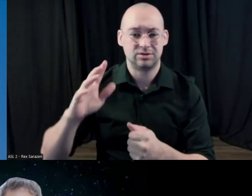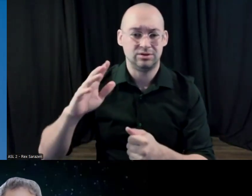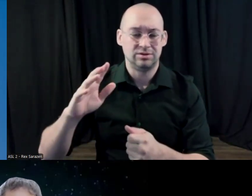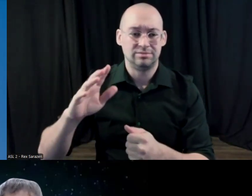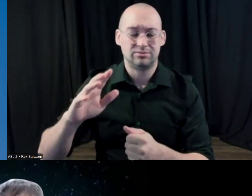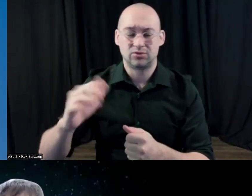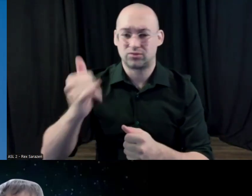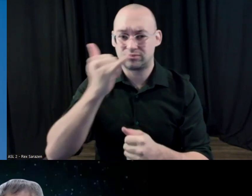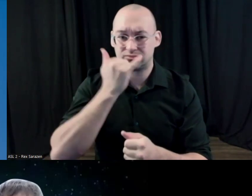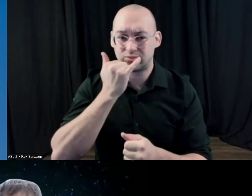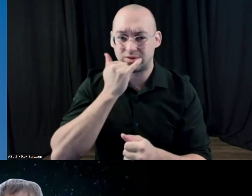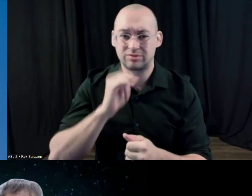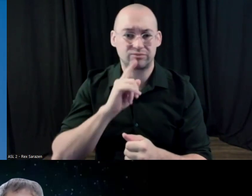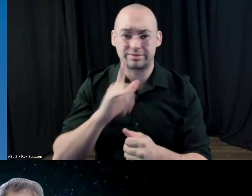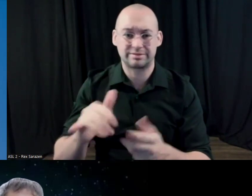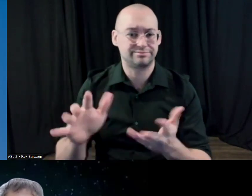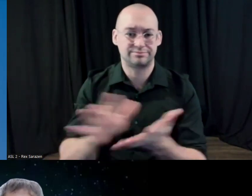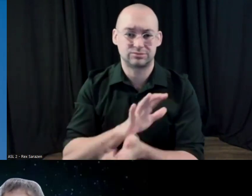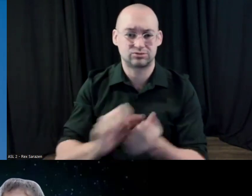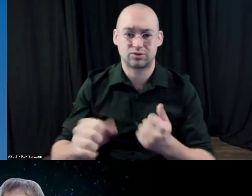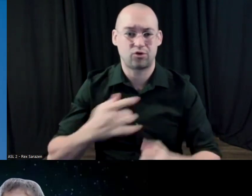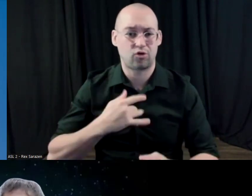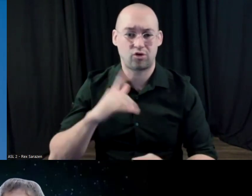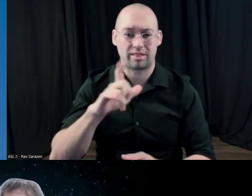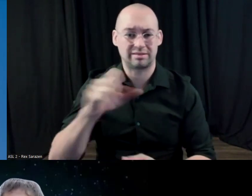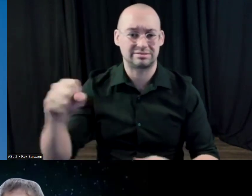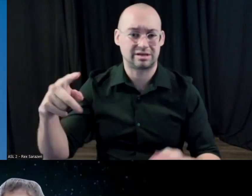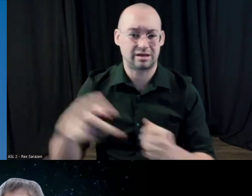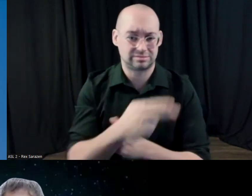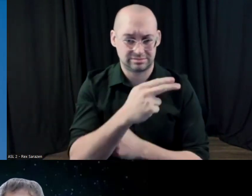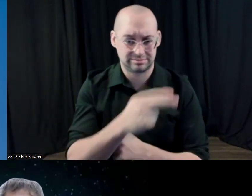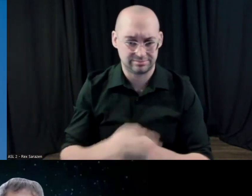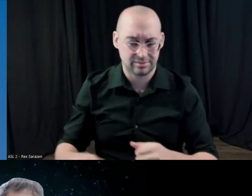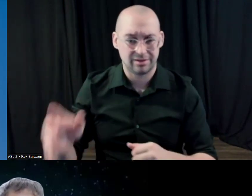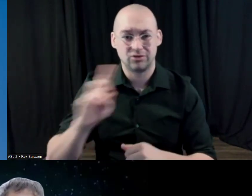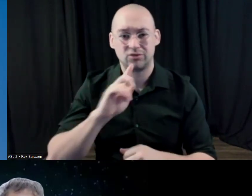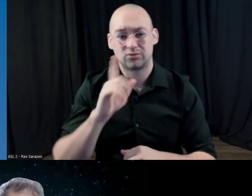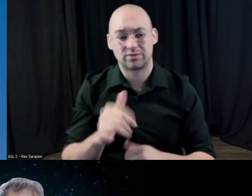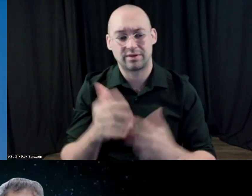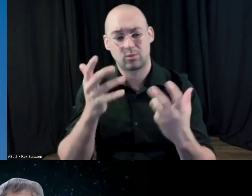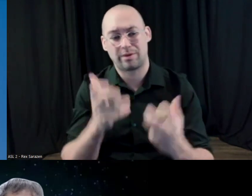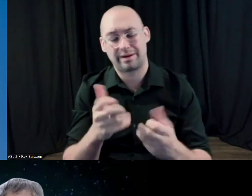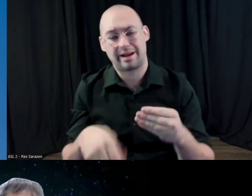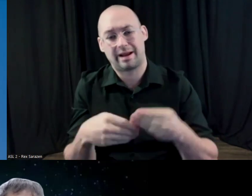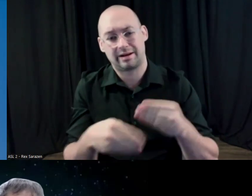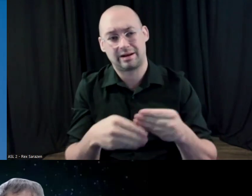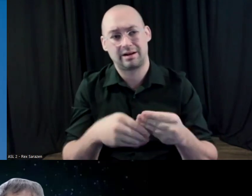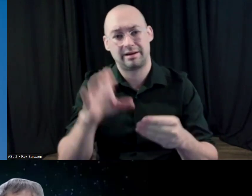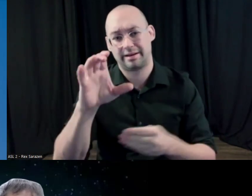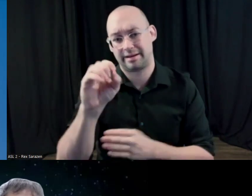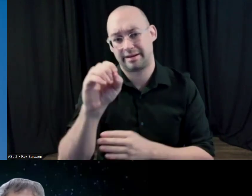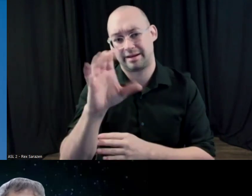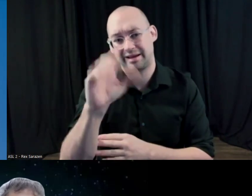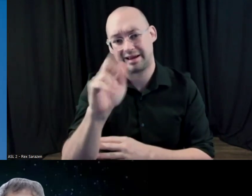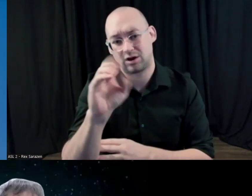and devastating and heartless cuts. So I really just wanted to add on to what Carolyn